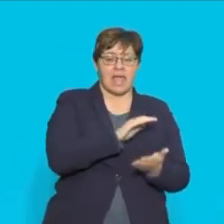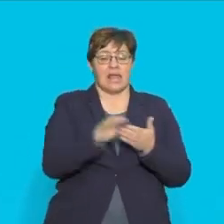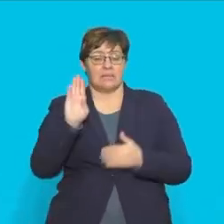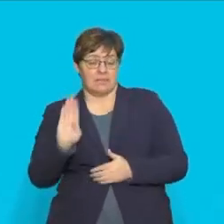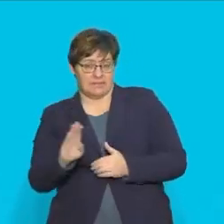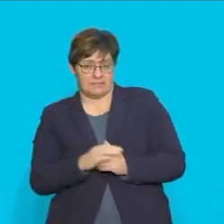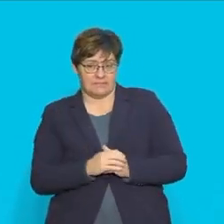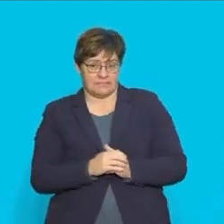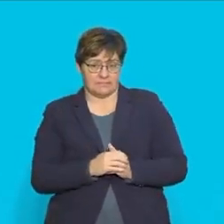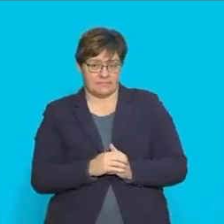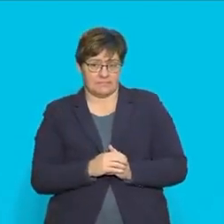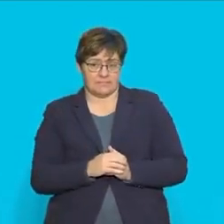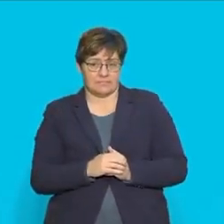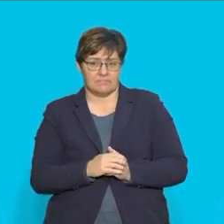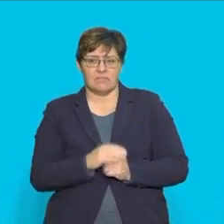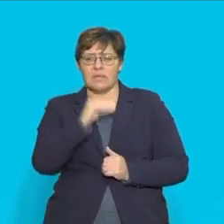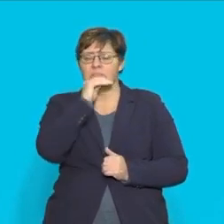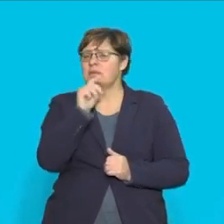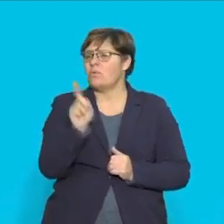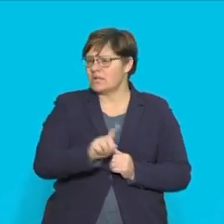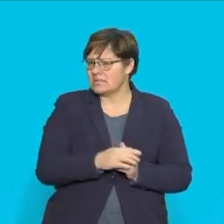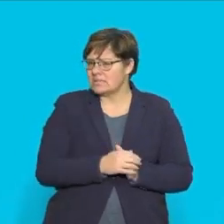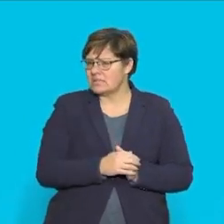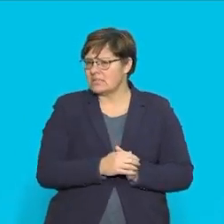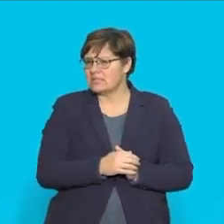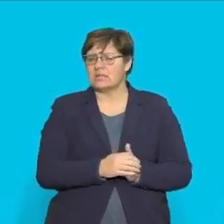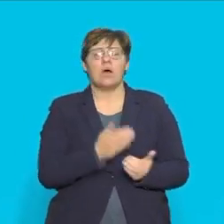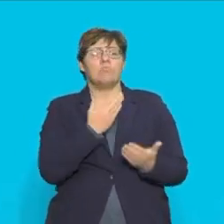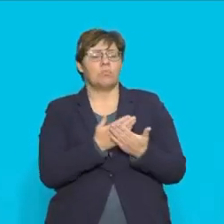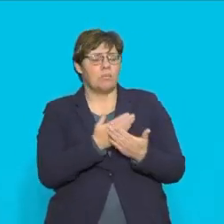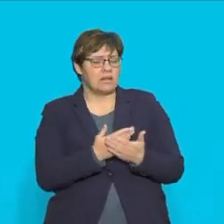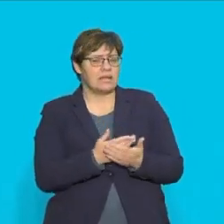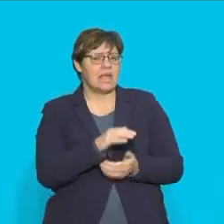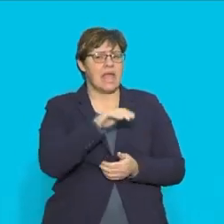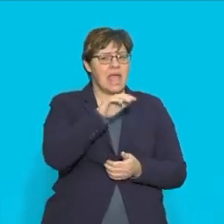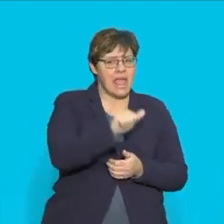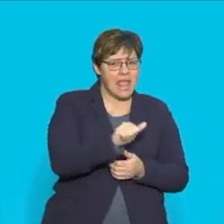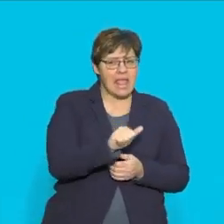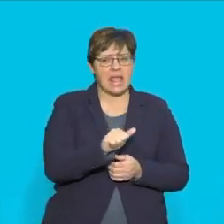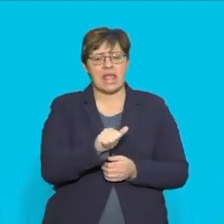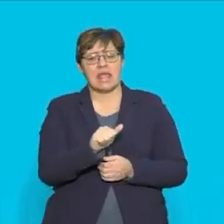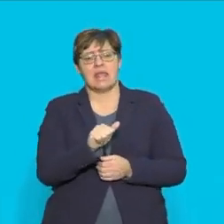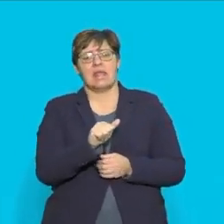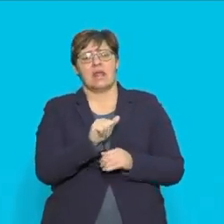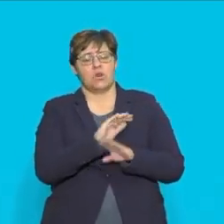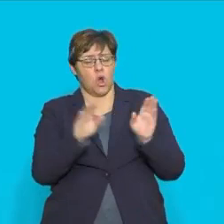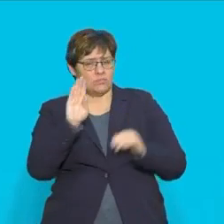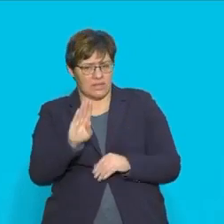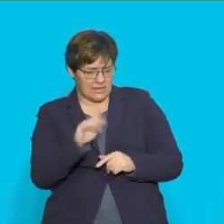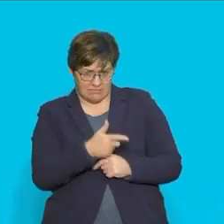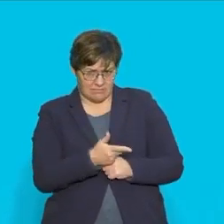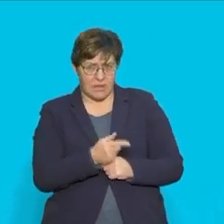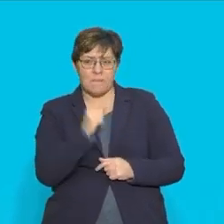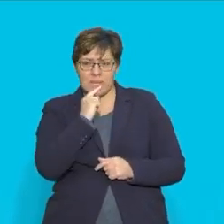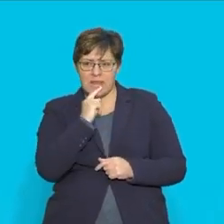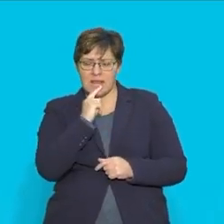firstly, what does this mean? The probability of A and not B is